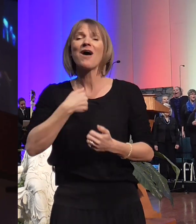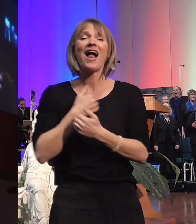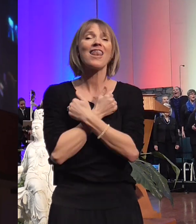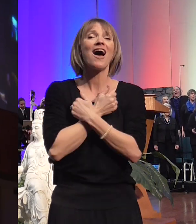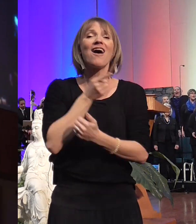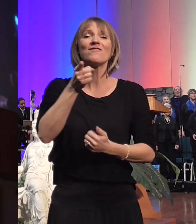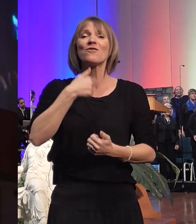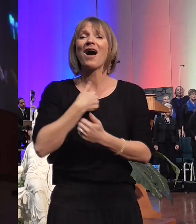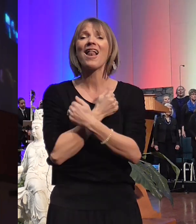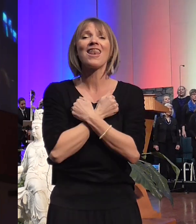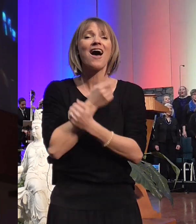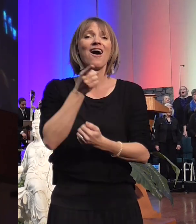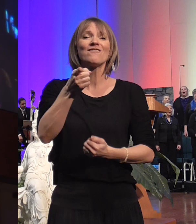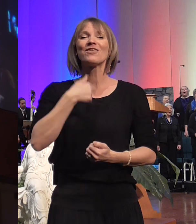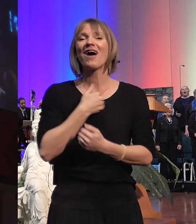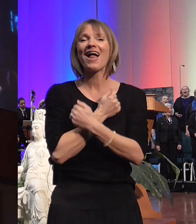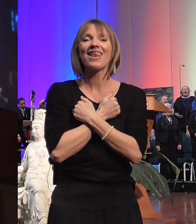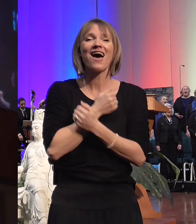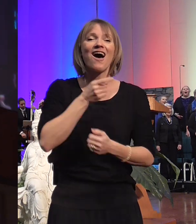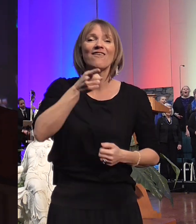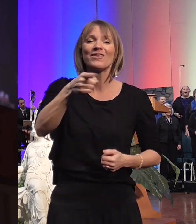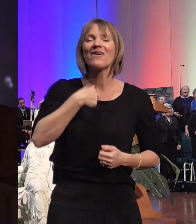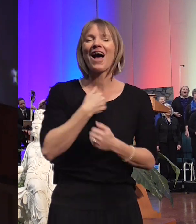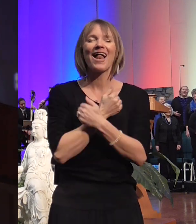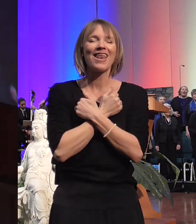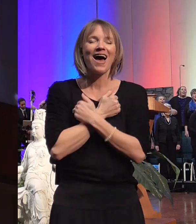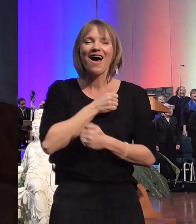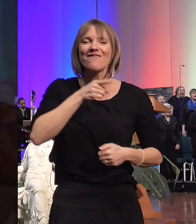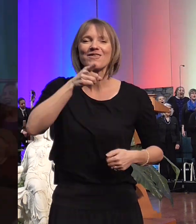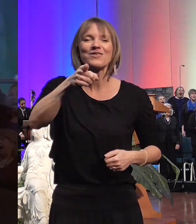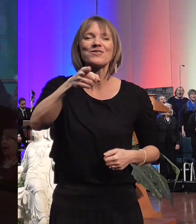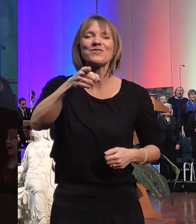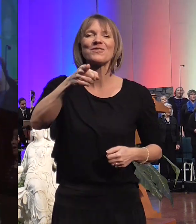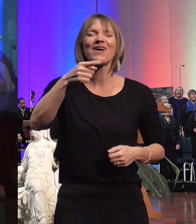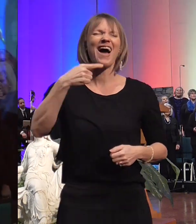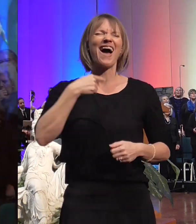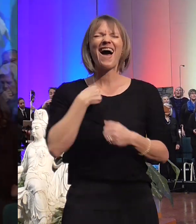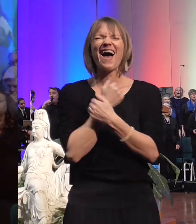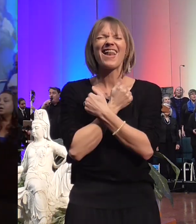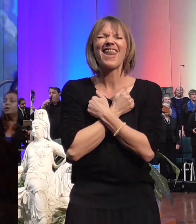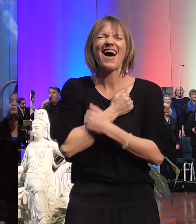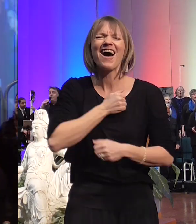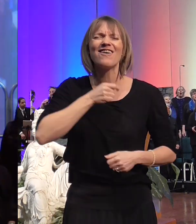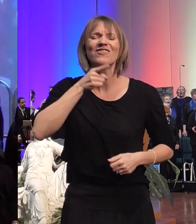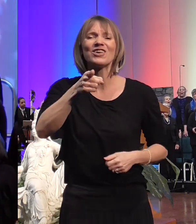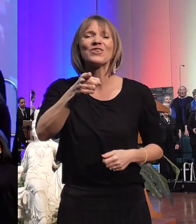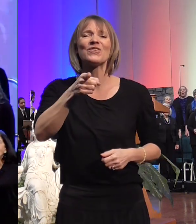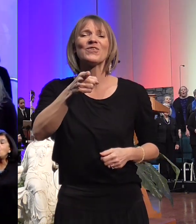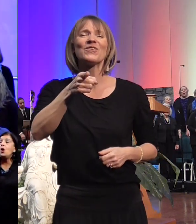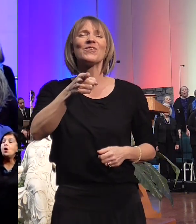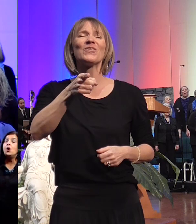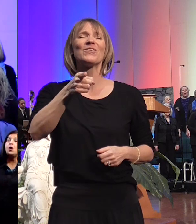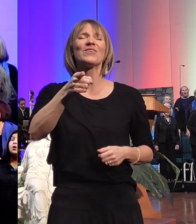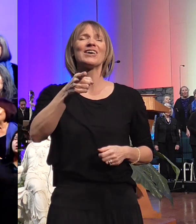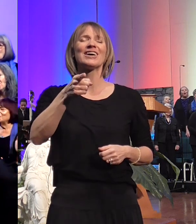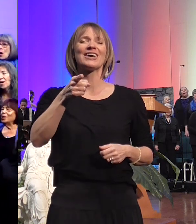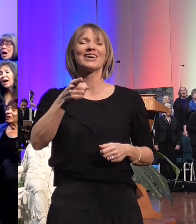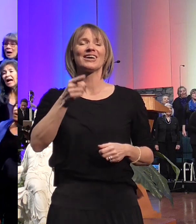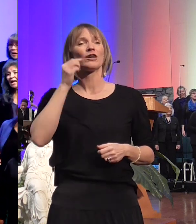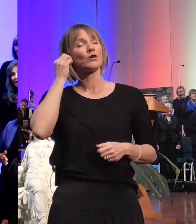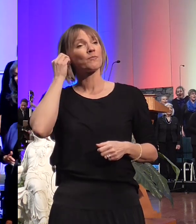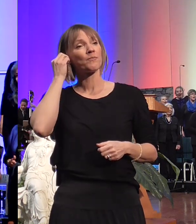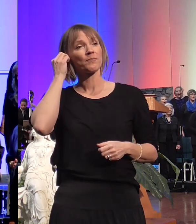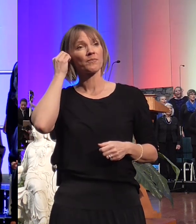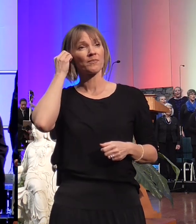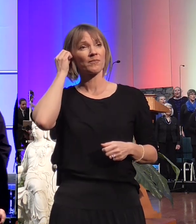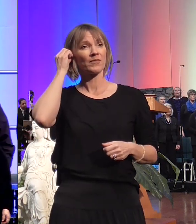love you, I love you, I love you, I love you, I love you, I love you. We